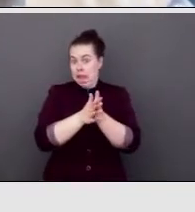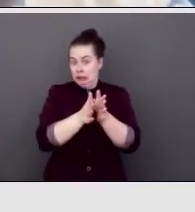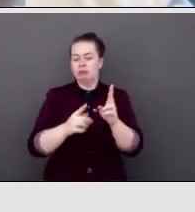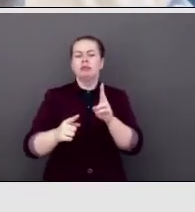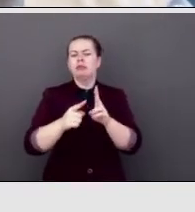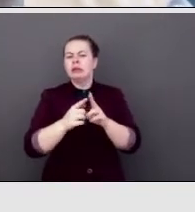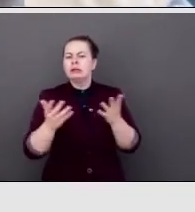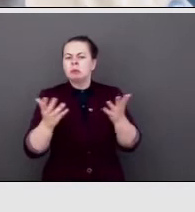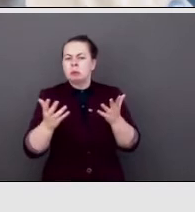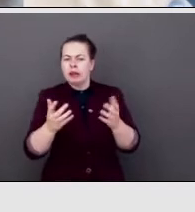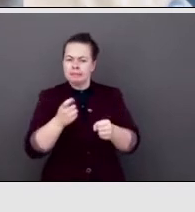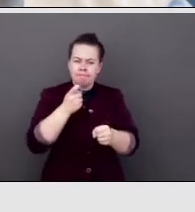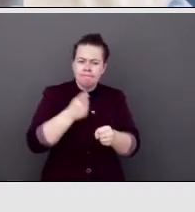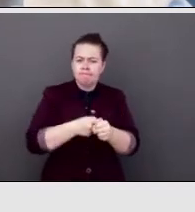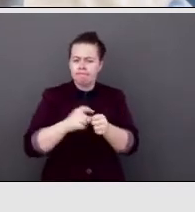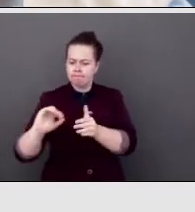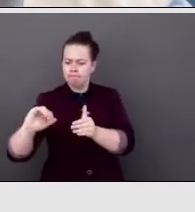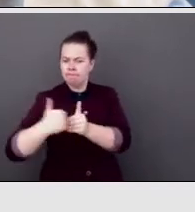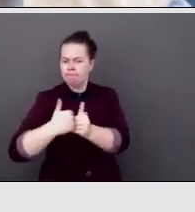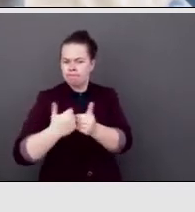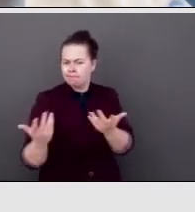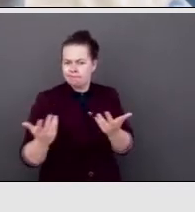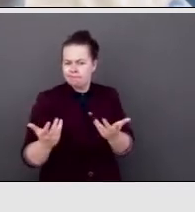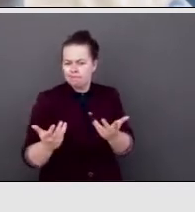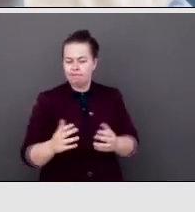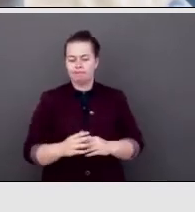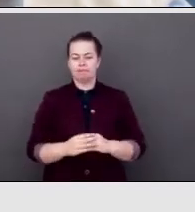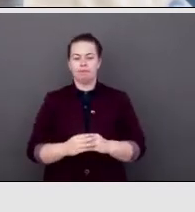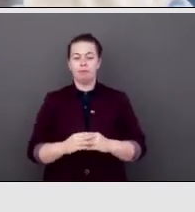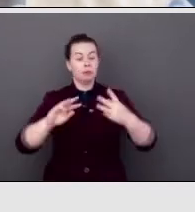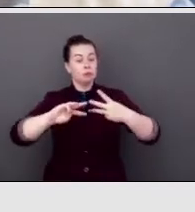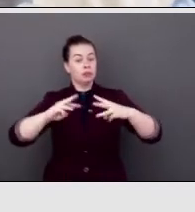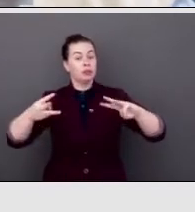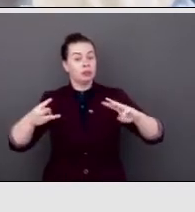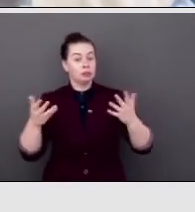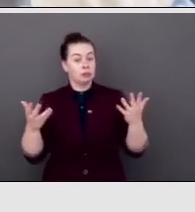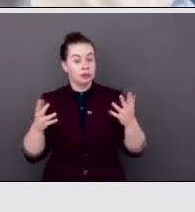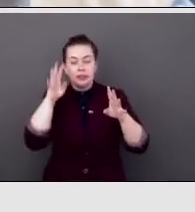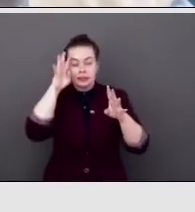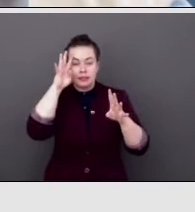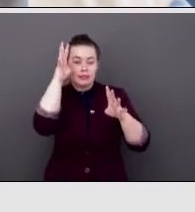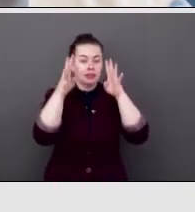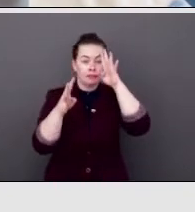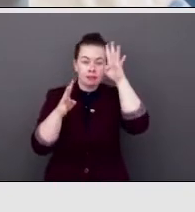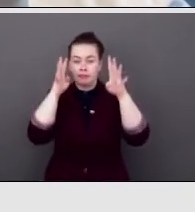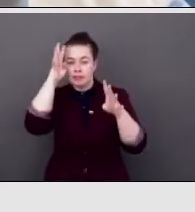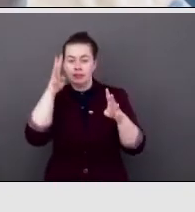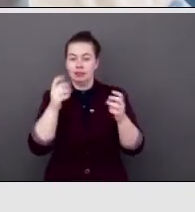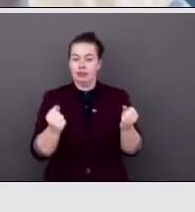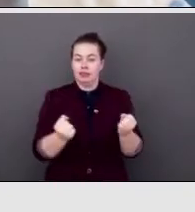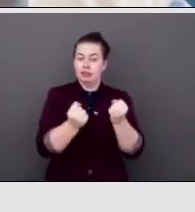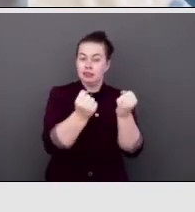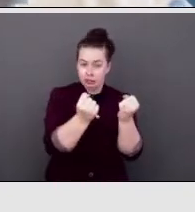So some initial words about SHAPES as a program. So SHAPES, it's an innovation action. It is a